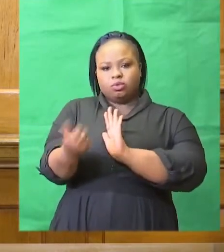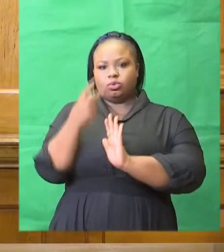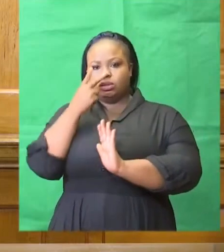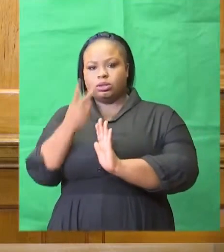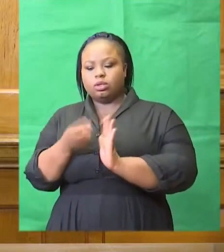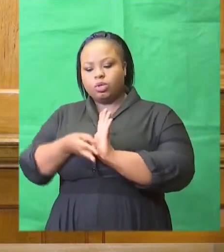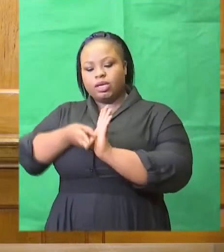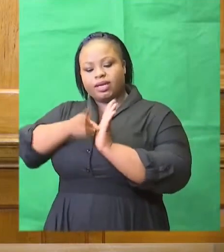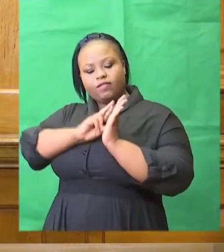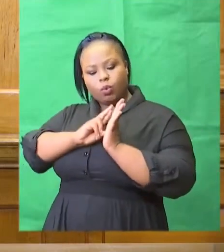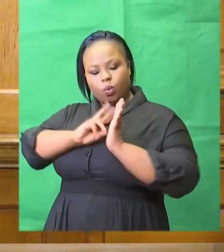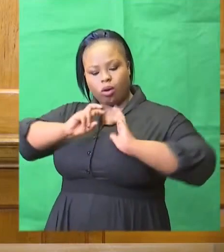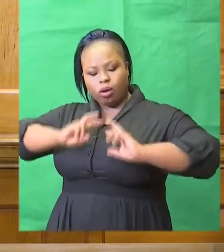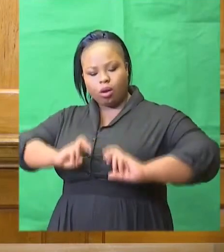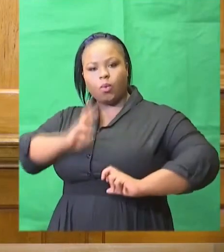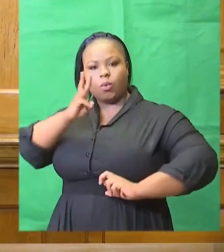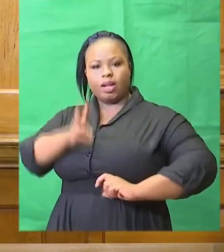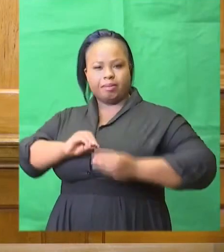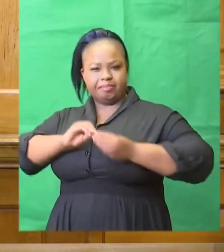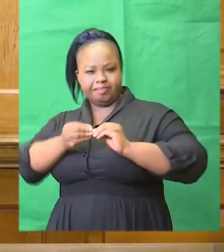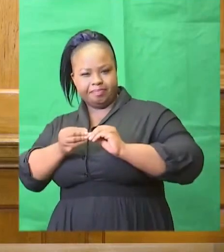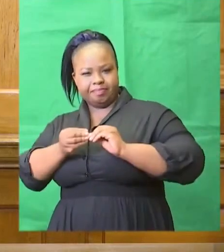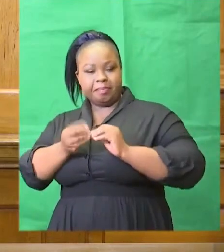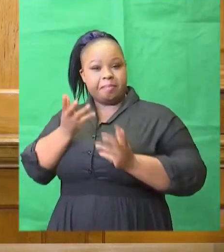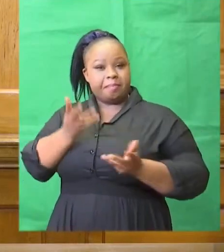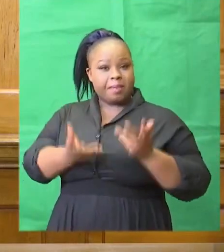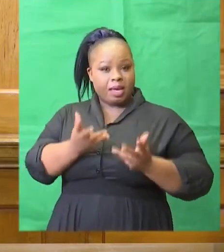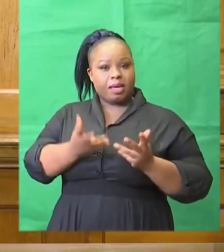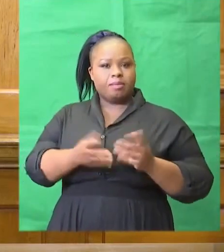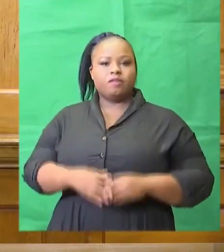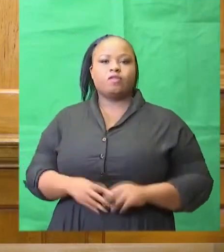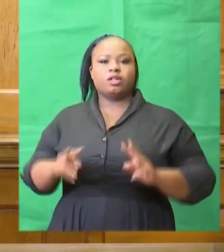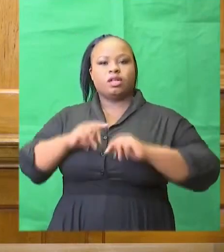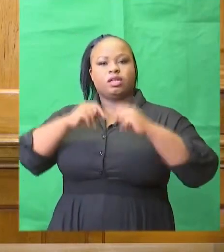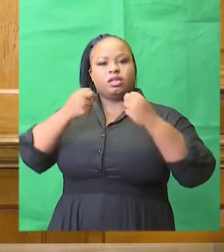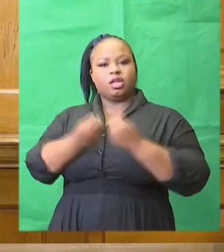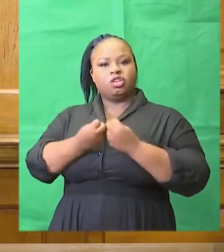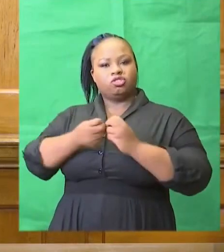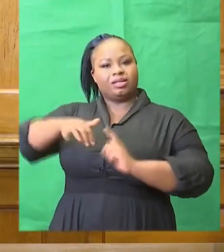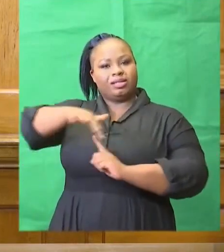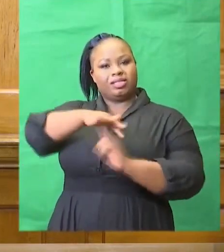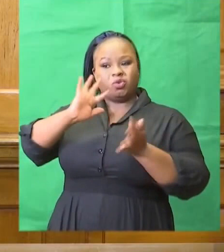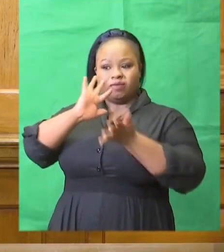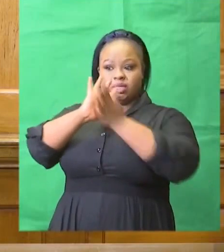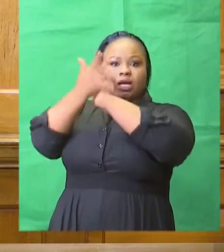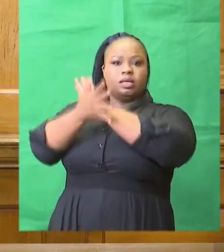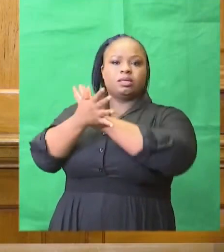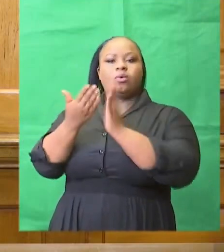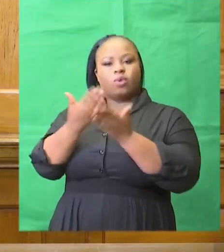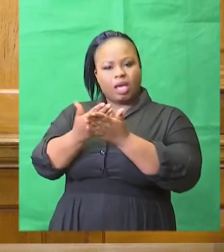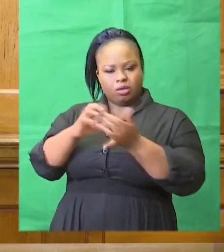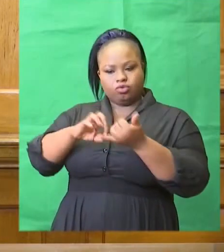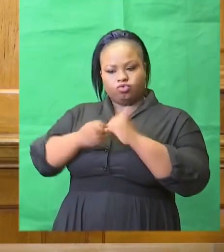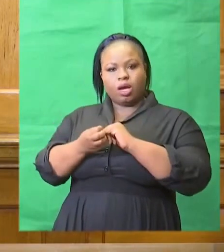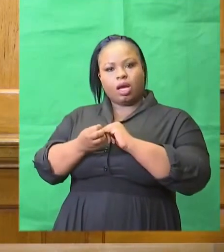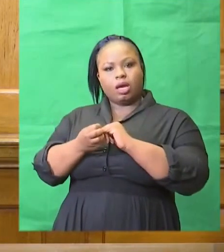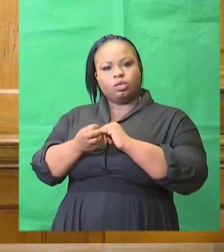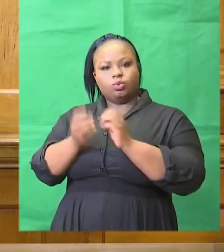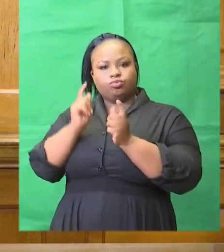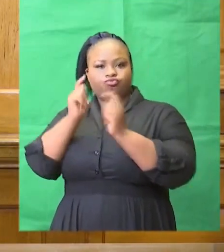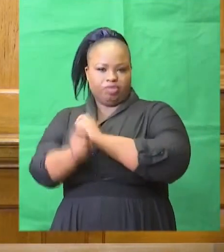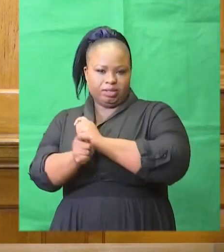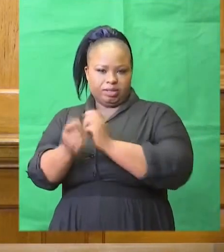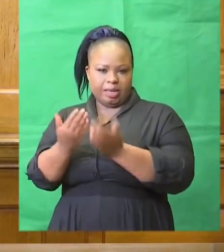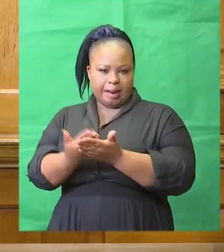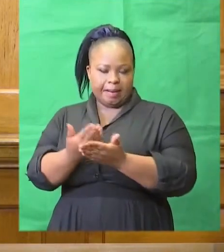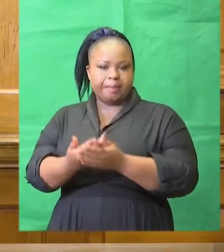a view to ultimately lifting the national state of disaster. We will also implement